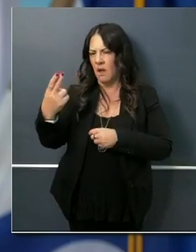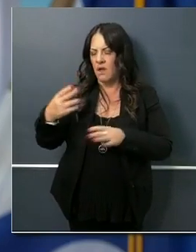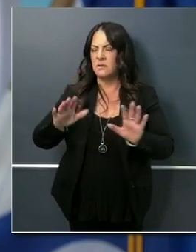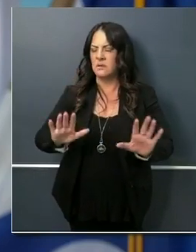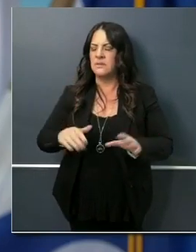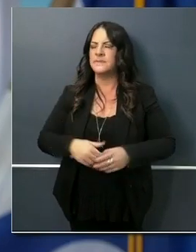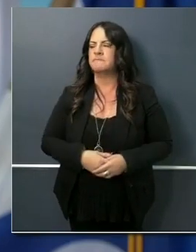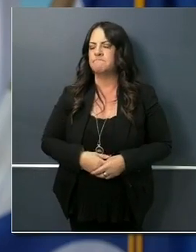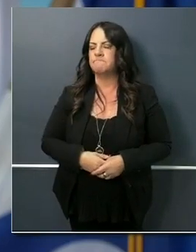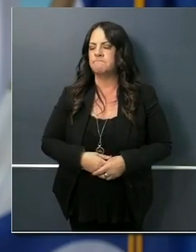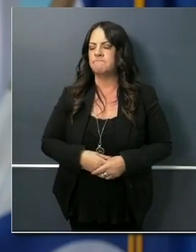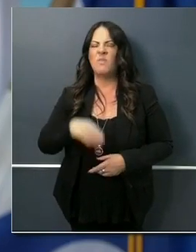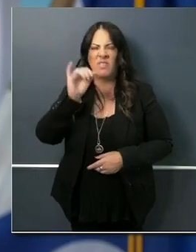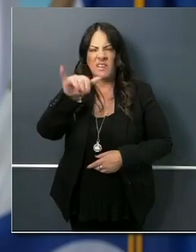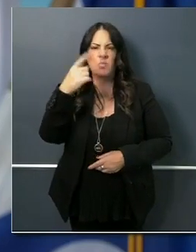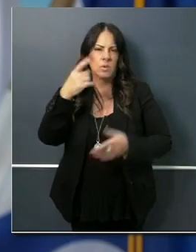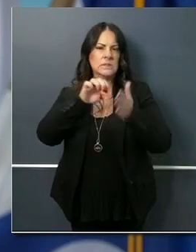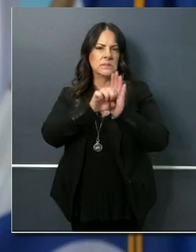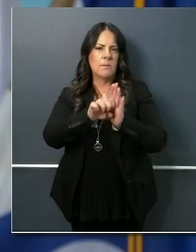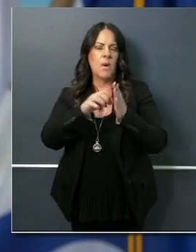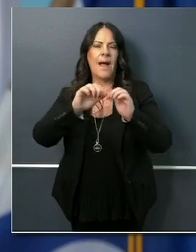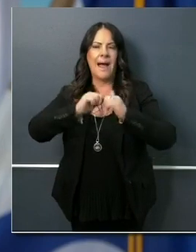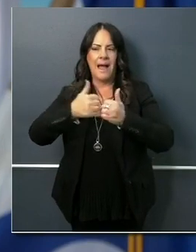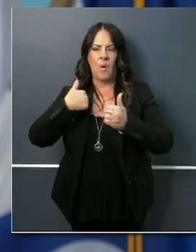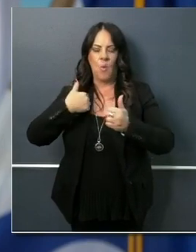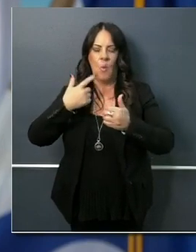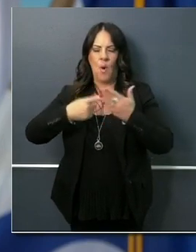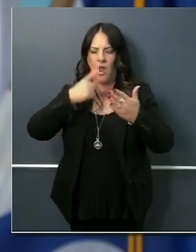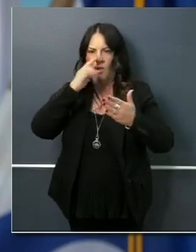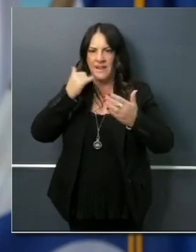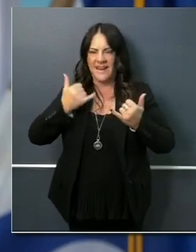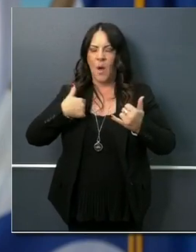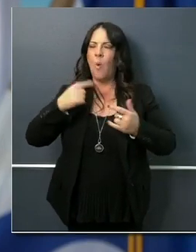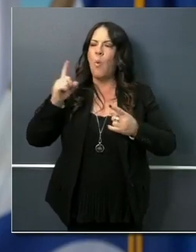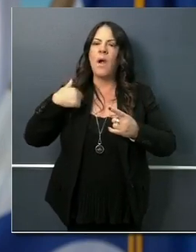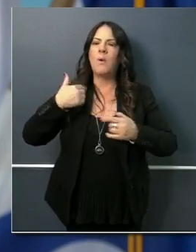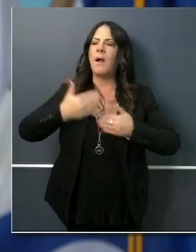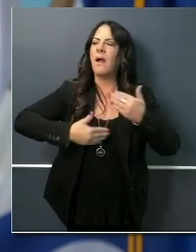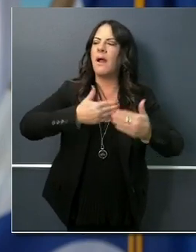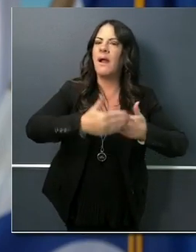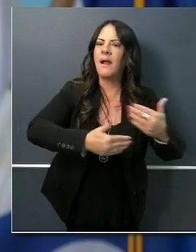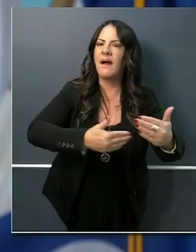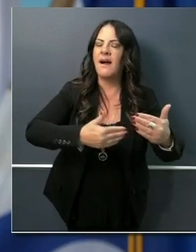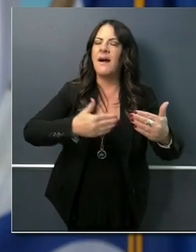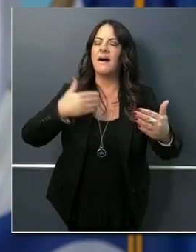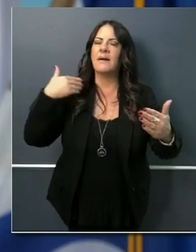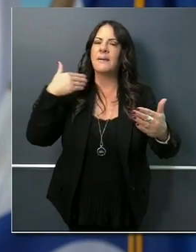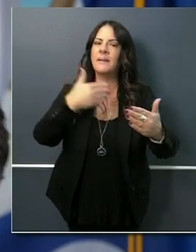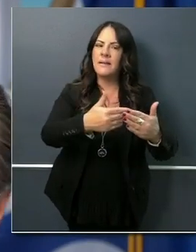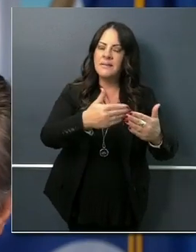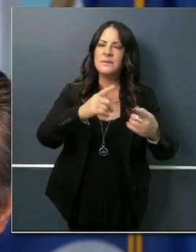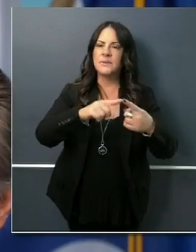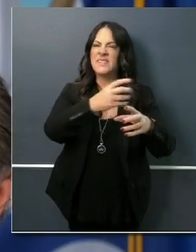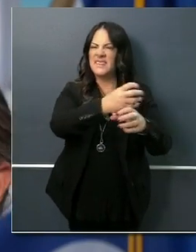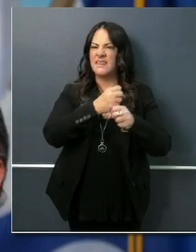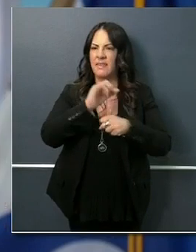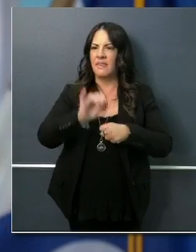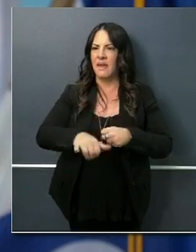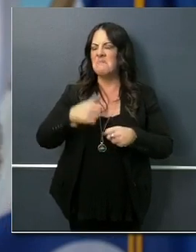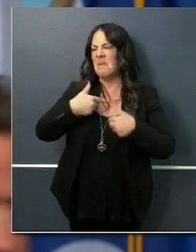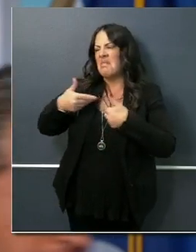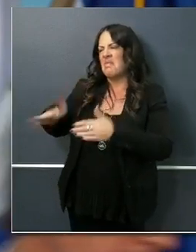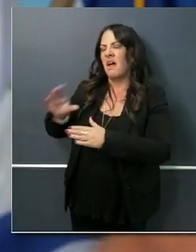my head, of where we are in that contract. Perhaps the director can be a little bit more prescriptive and answer any more of those